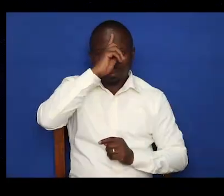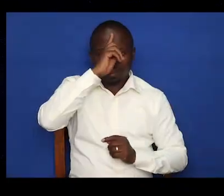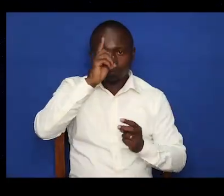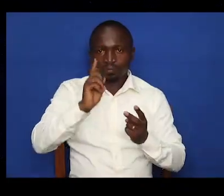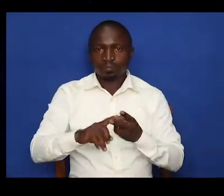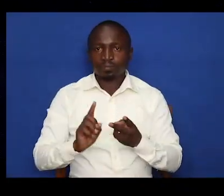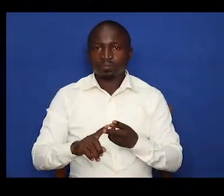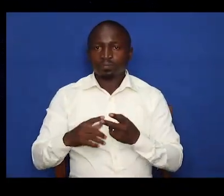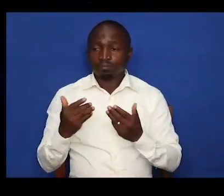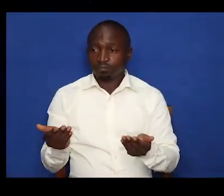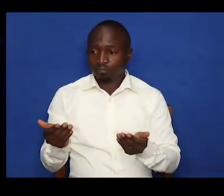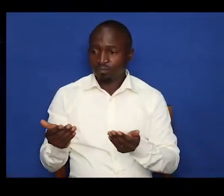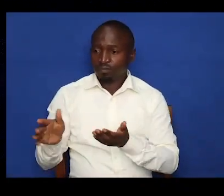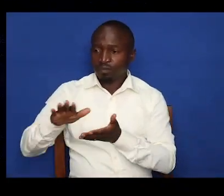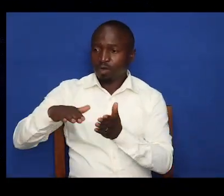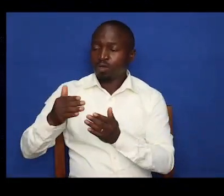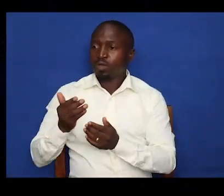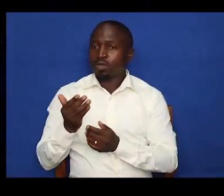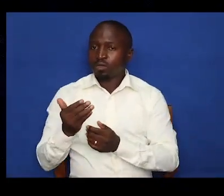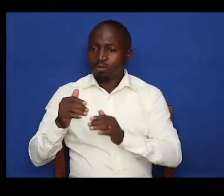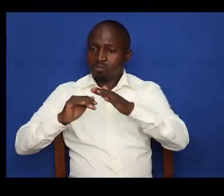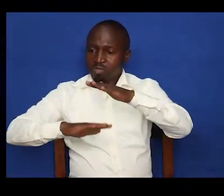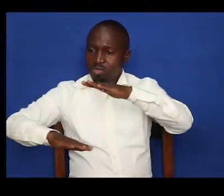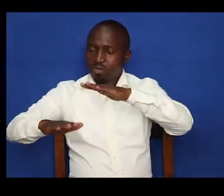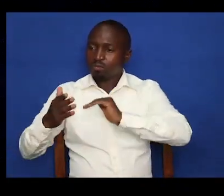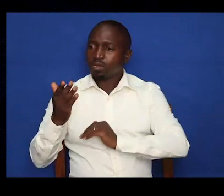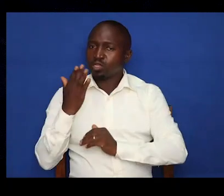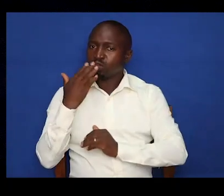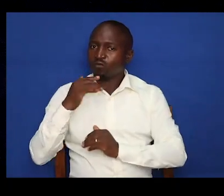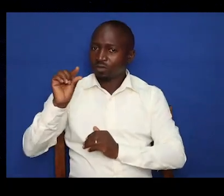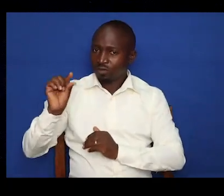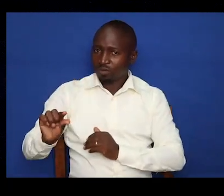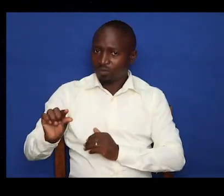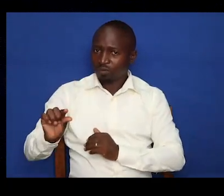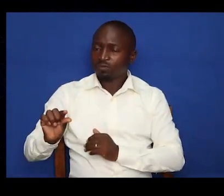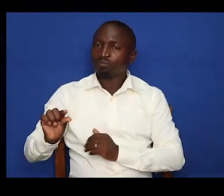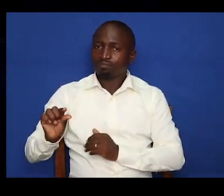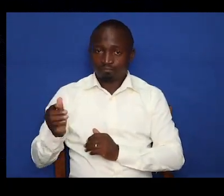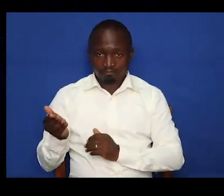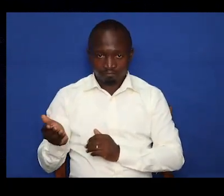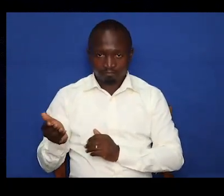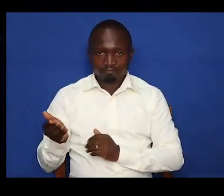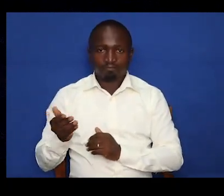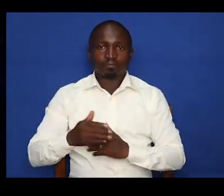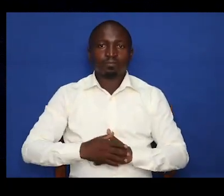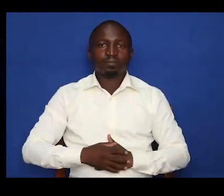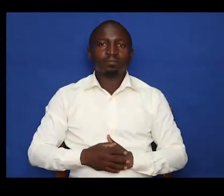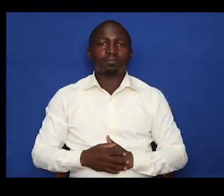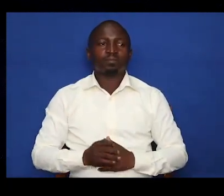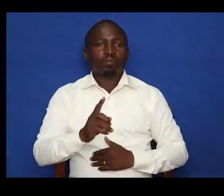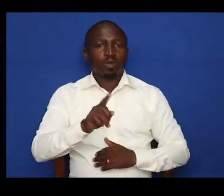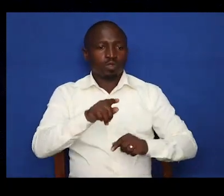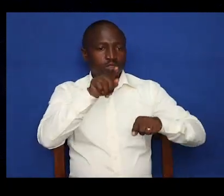where less salty minerals contained in bedrock. So